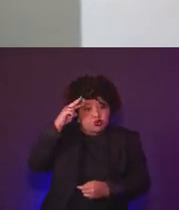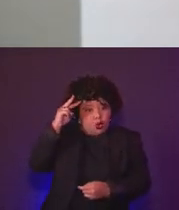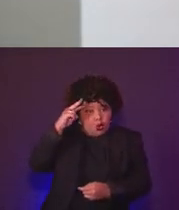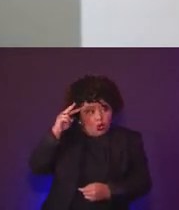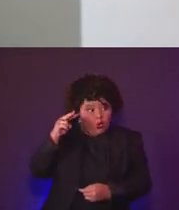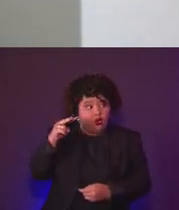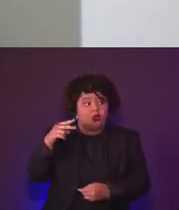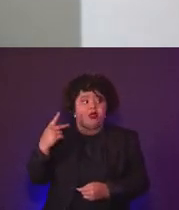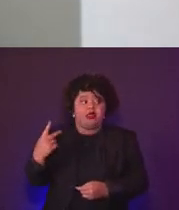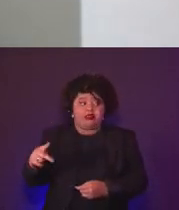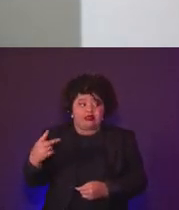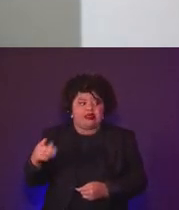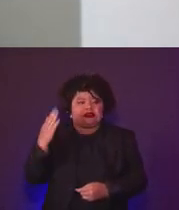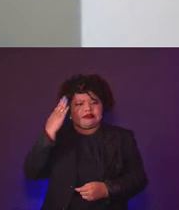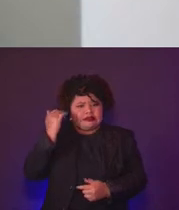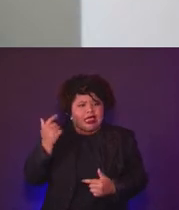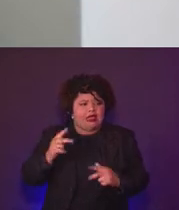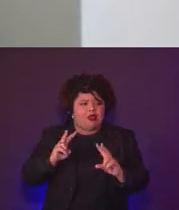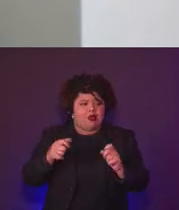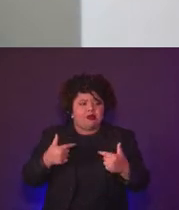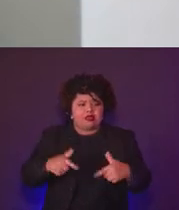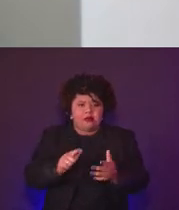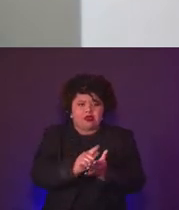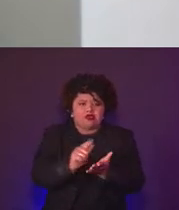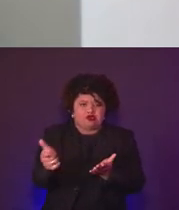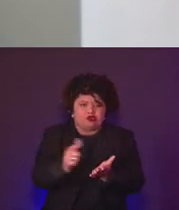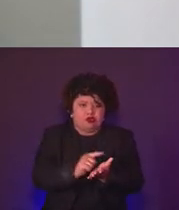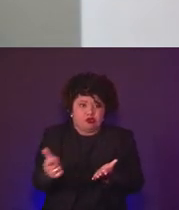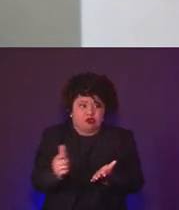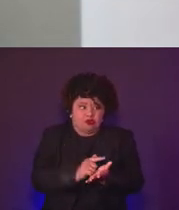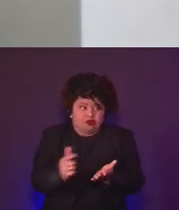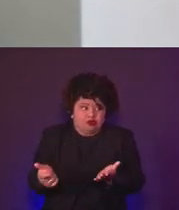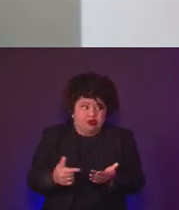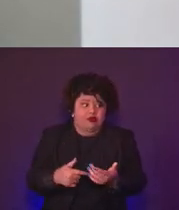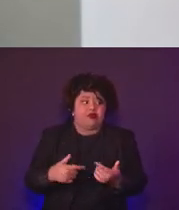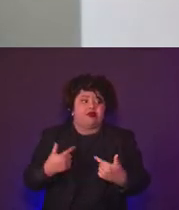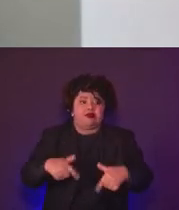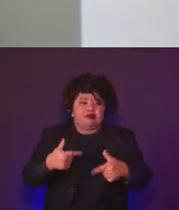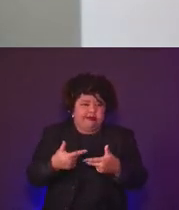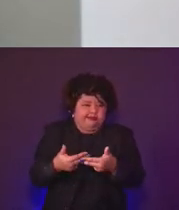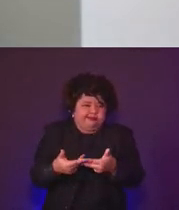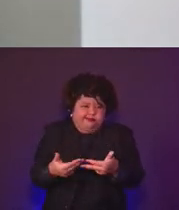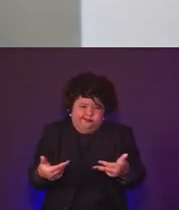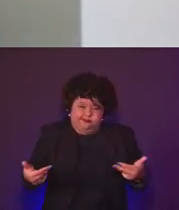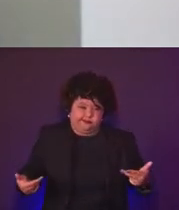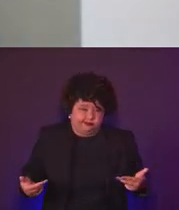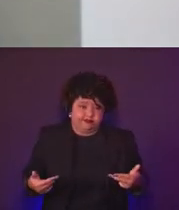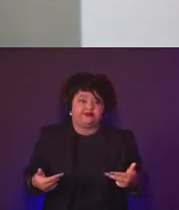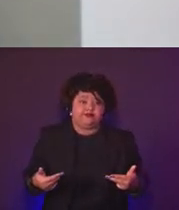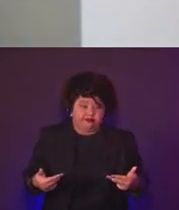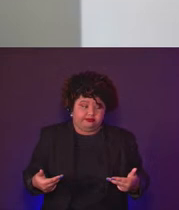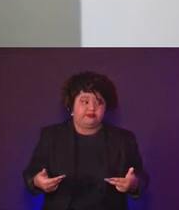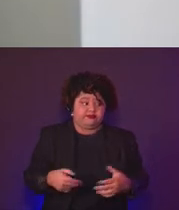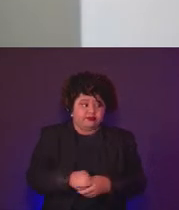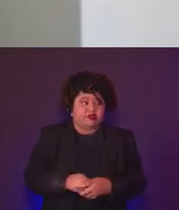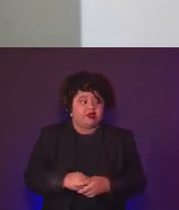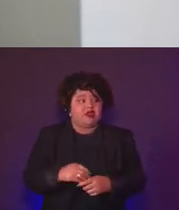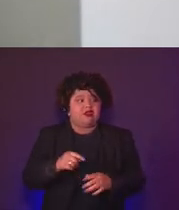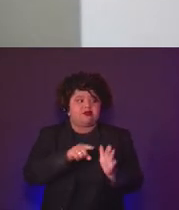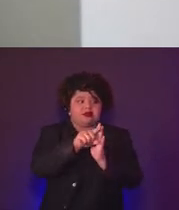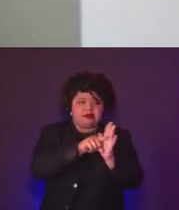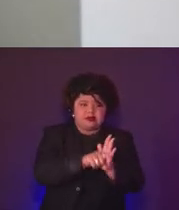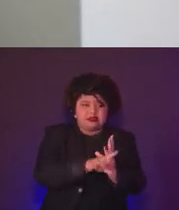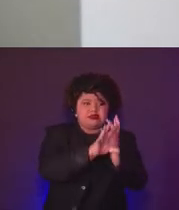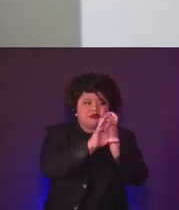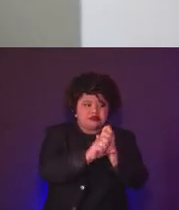his work in newspapers and his work doing this kind of analyses seamlessly into